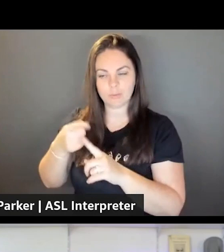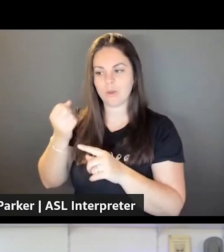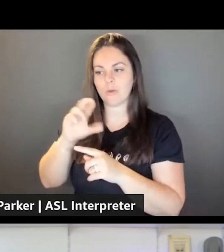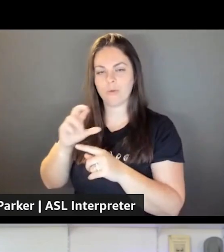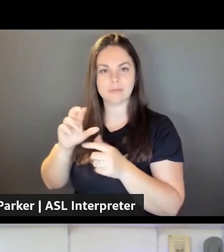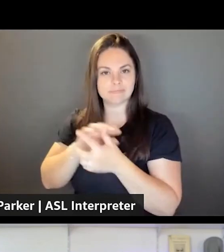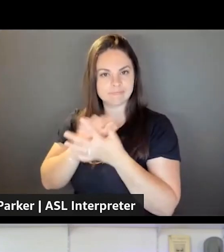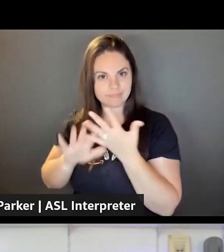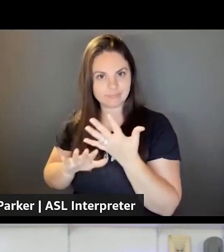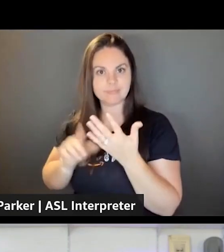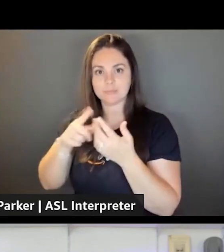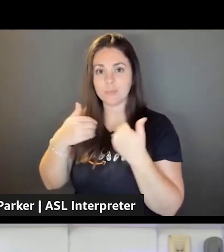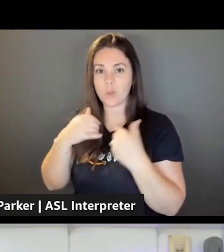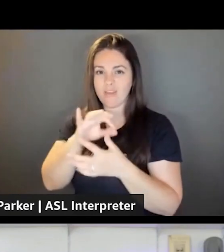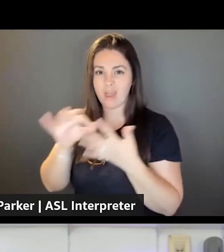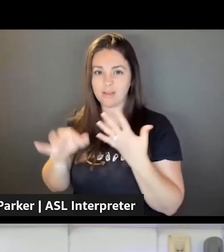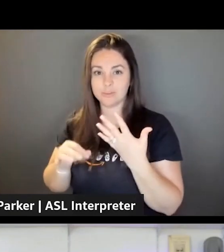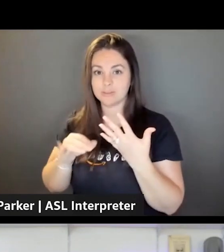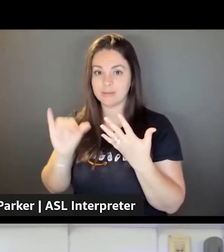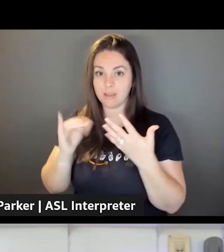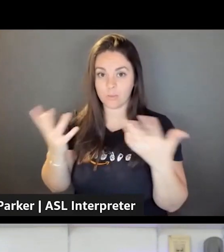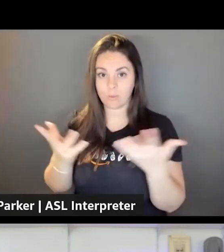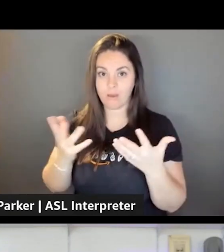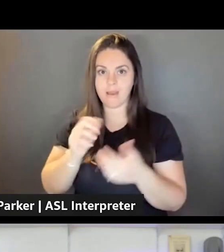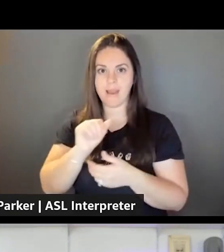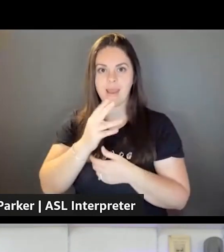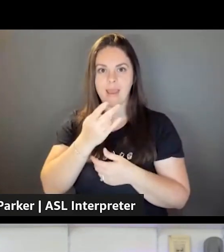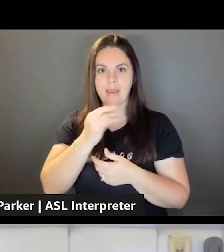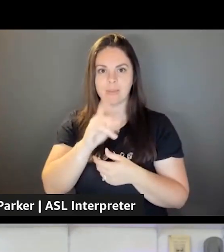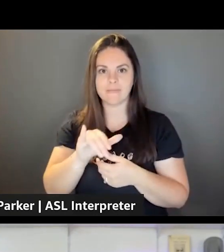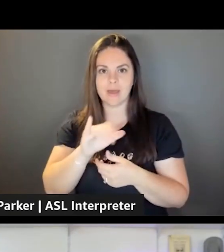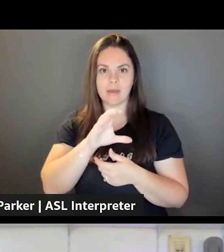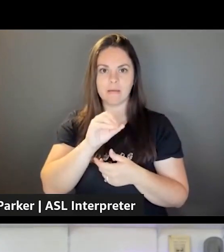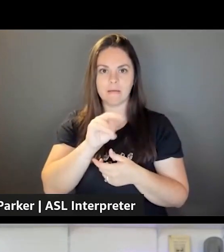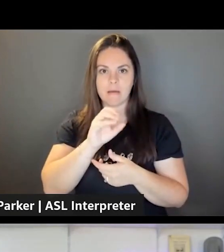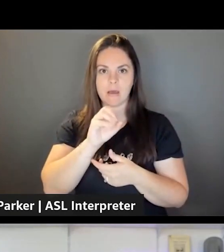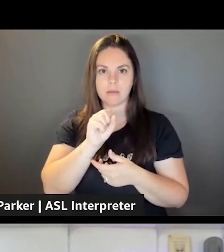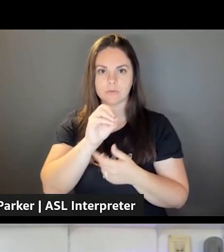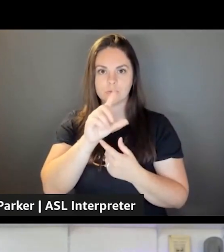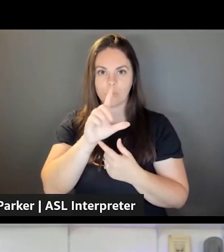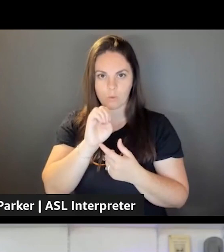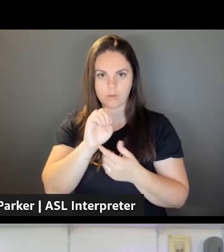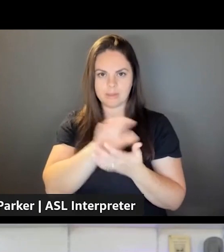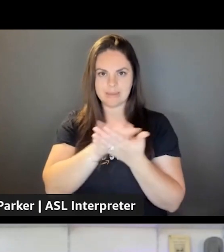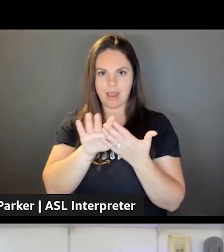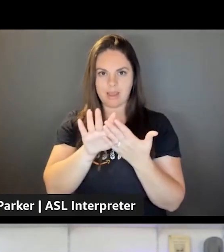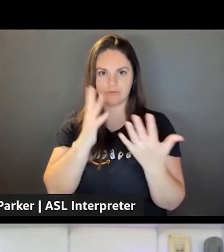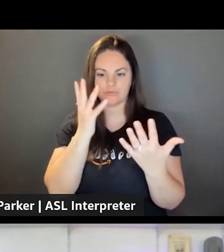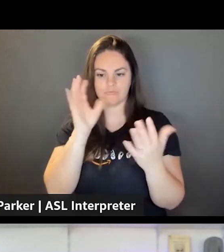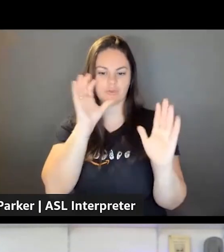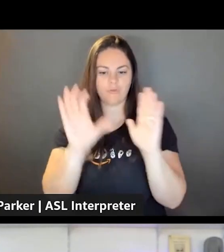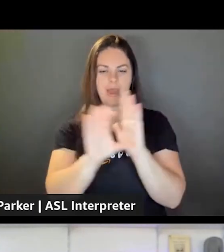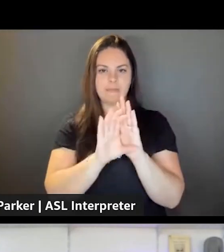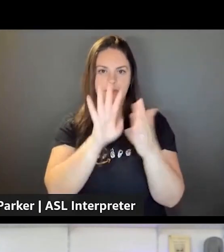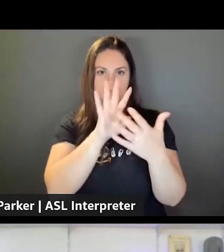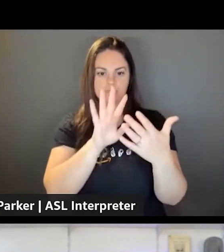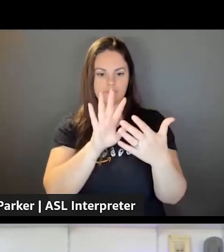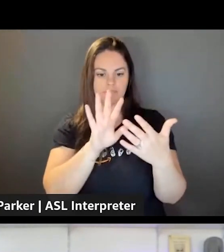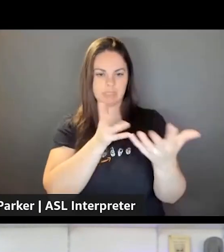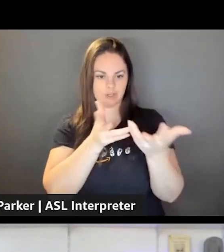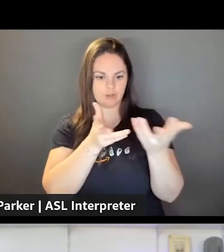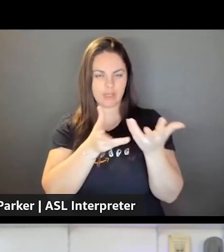the Amplify console, which is a nice graphical user interface. You click on the buttons and engage with the services that you